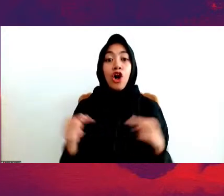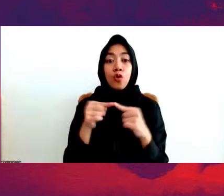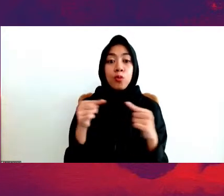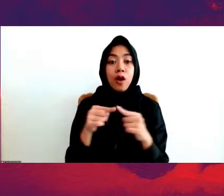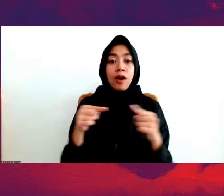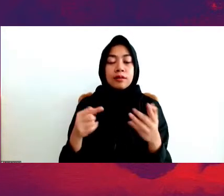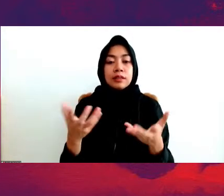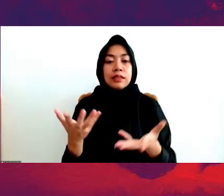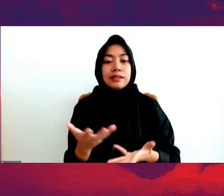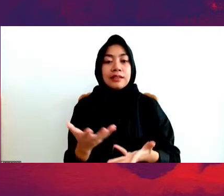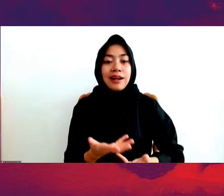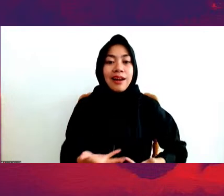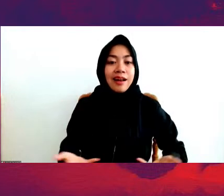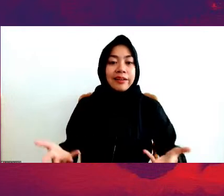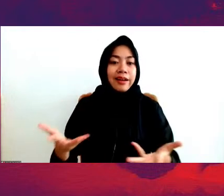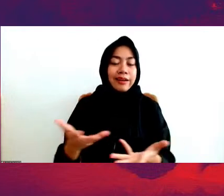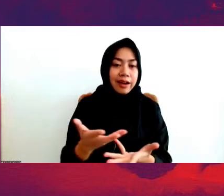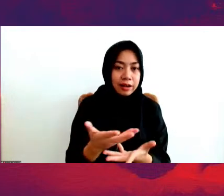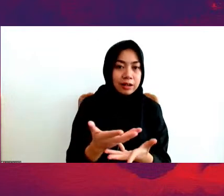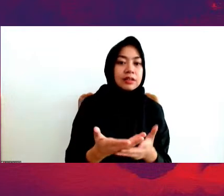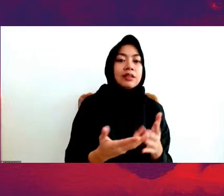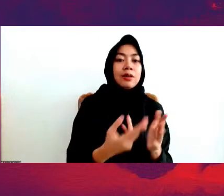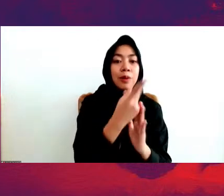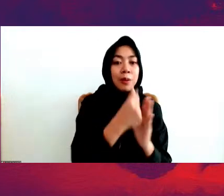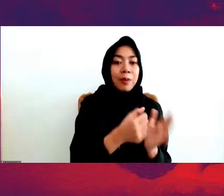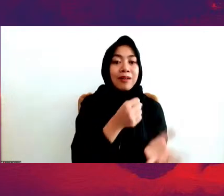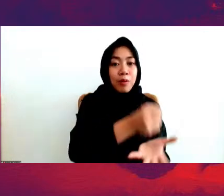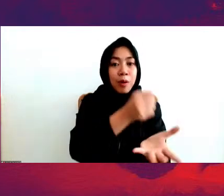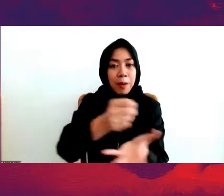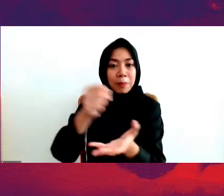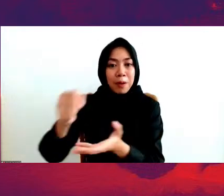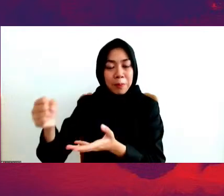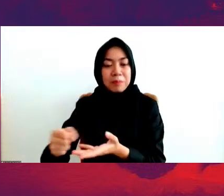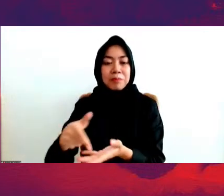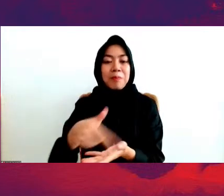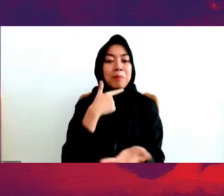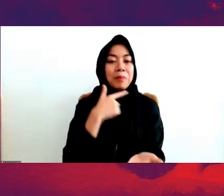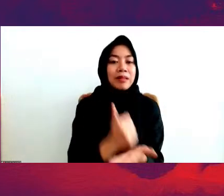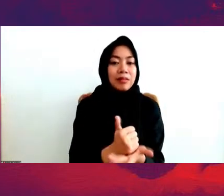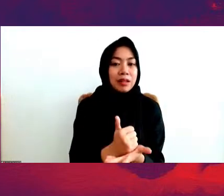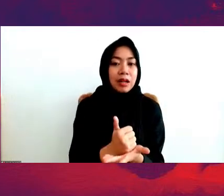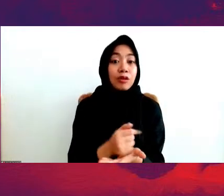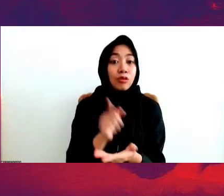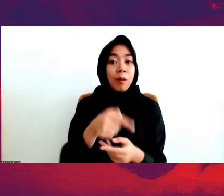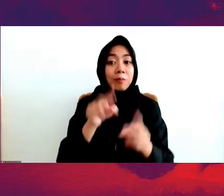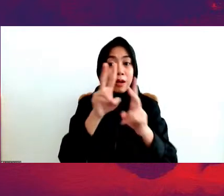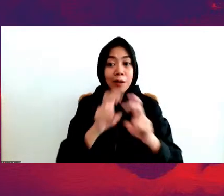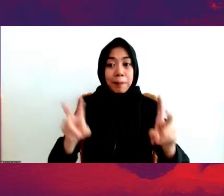social assistance is also an important aspect that we learned from this study.